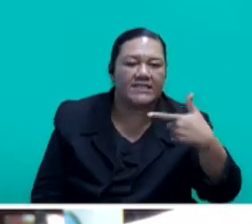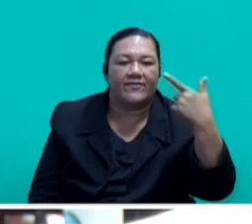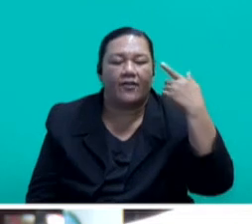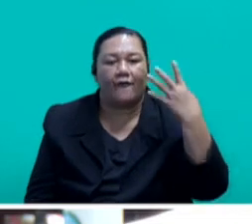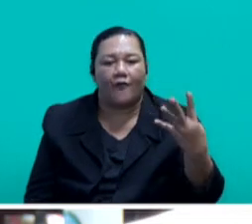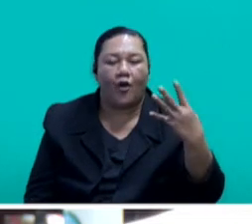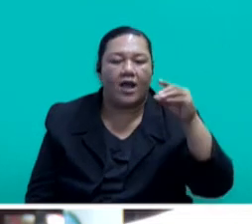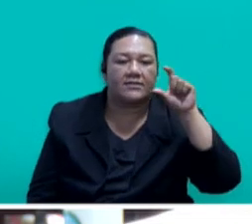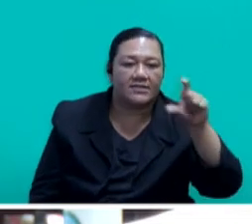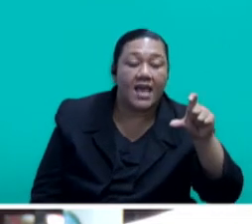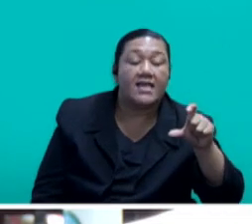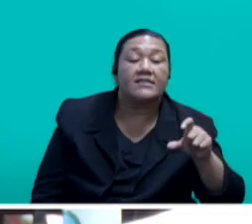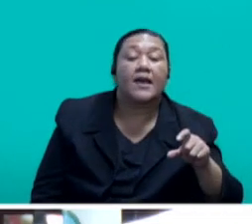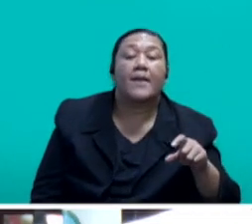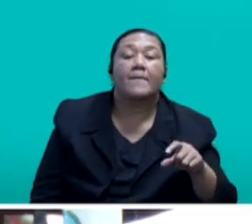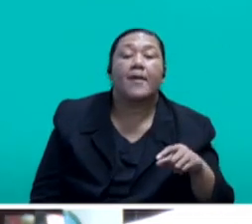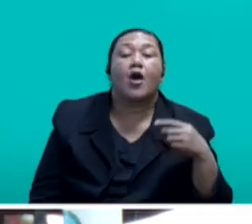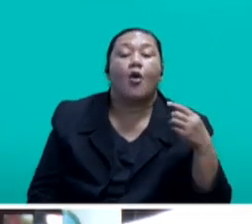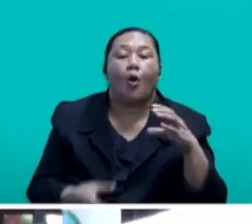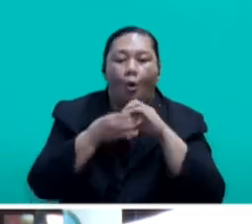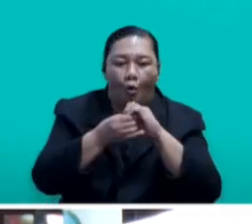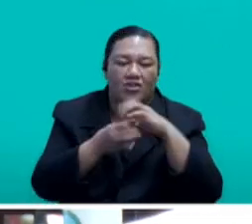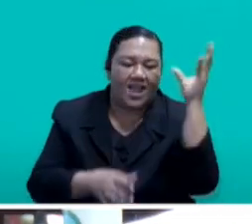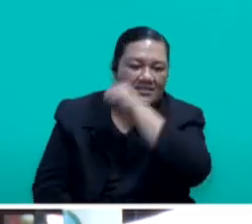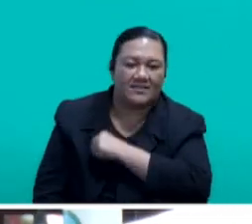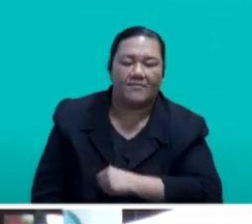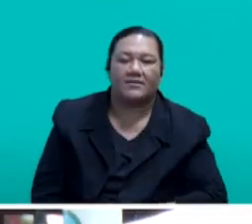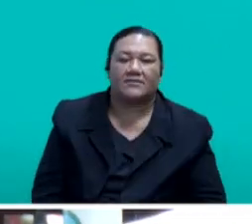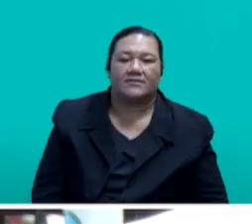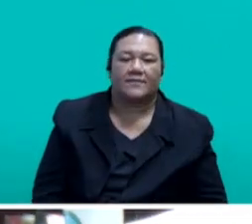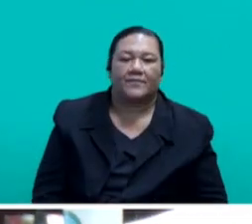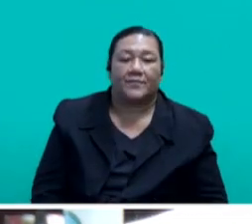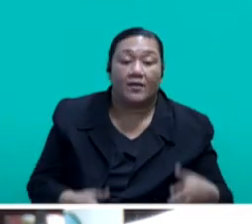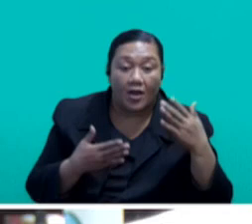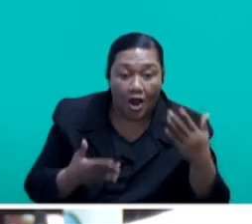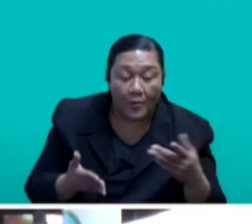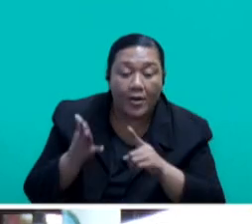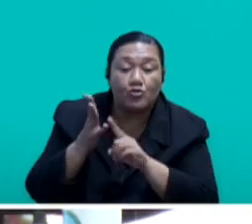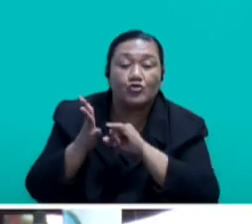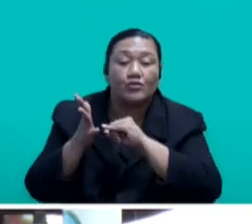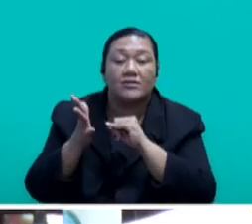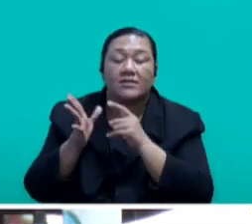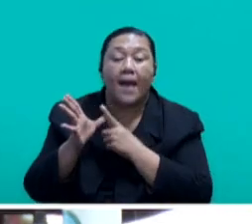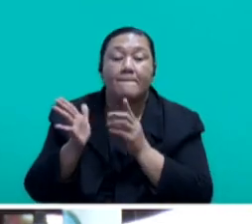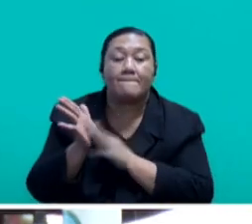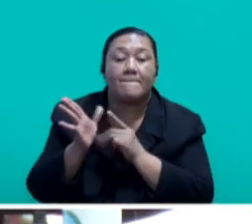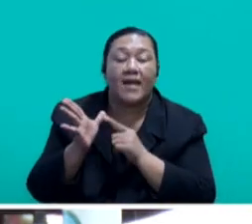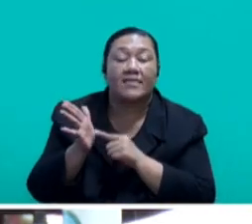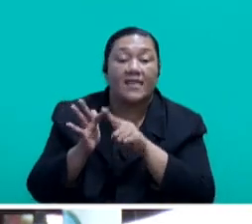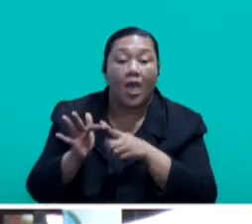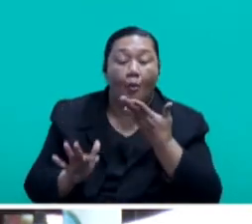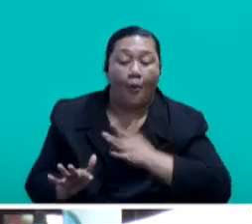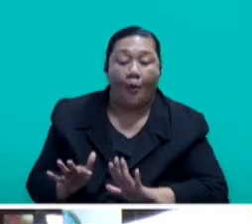$414.74 by your own estimates. The Honorable Choni Ustumate wanted a budget for the people of Fiji,